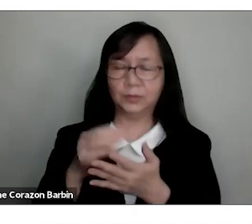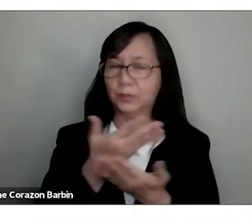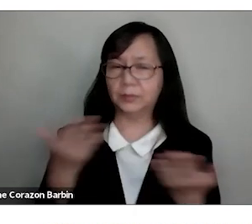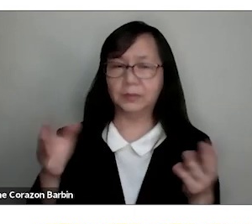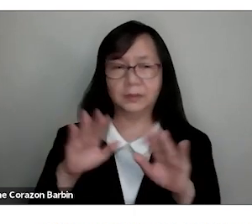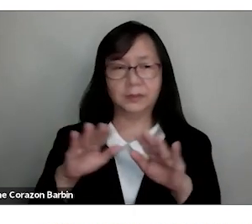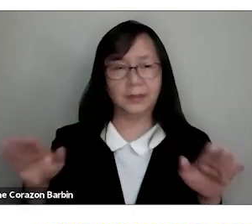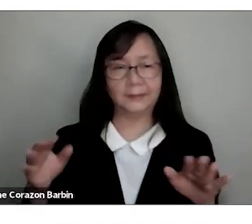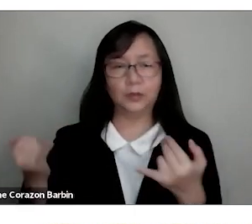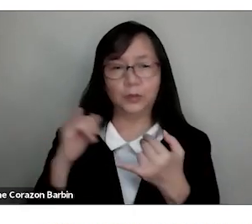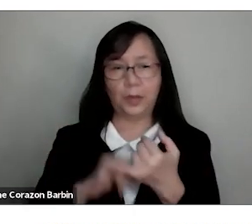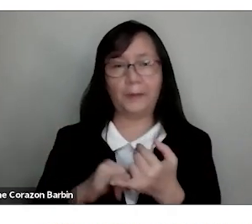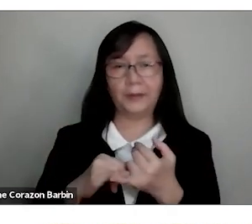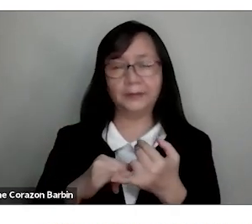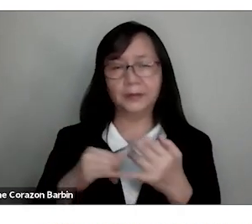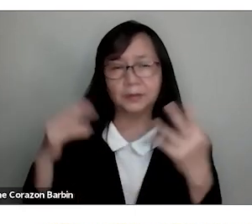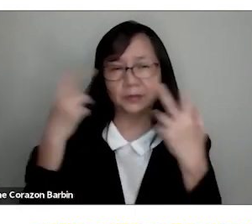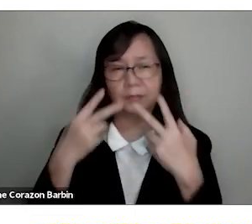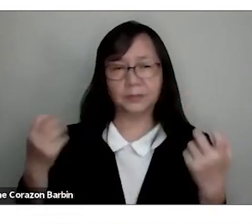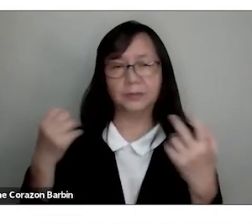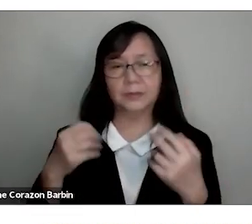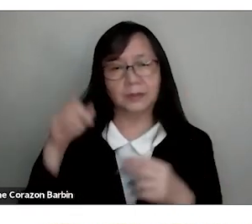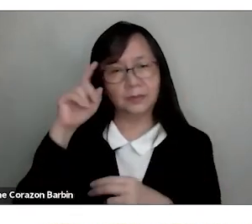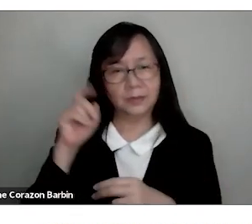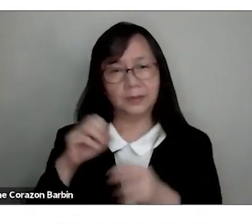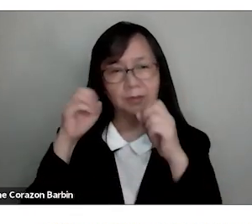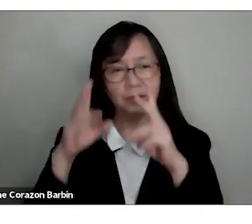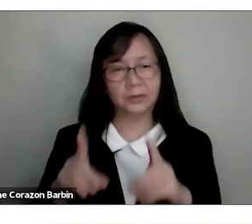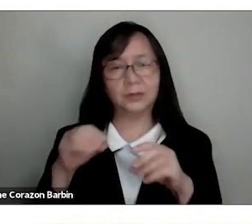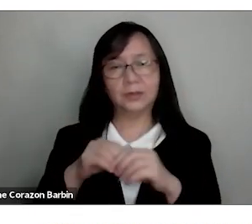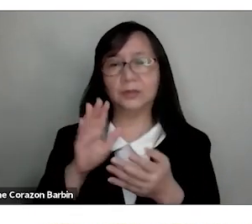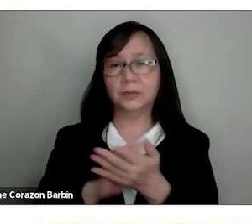And lastly, including comprehensive sexuality education in school curriculum.